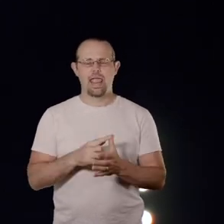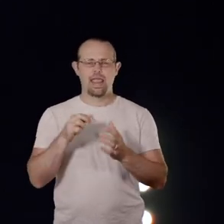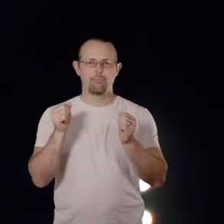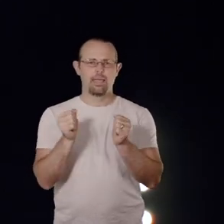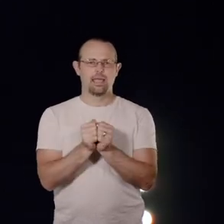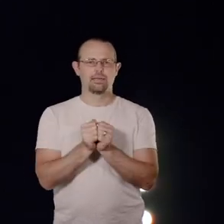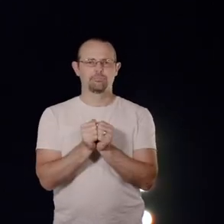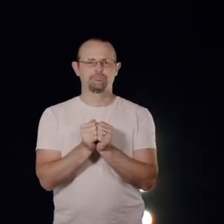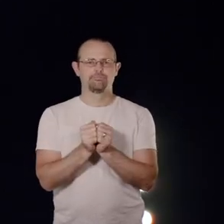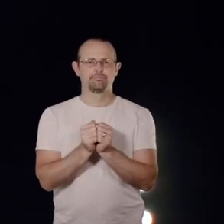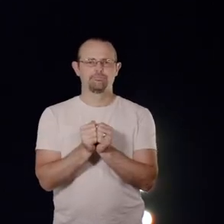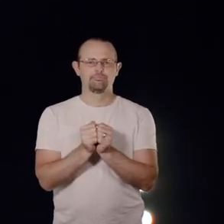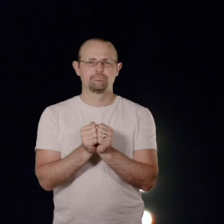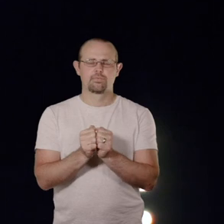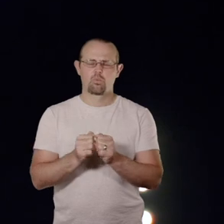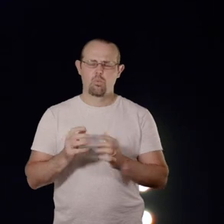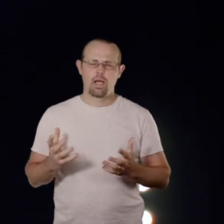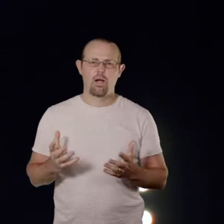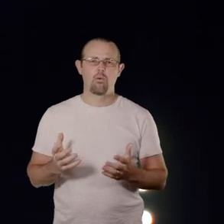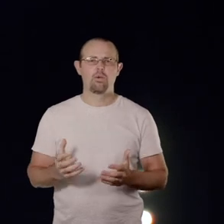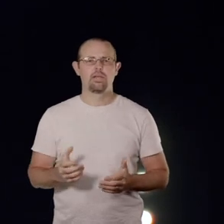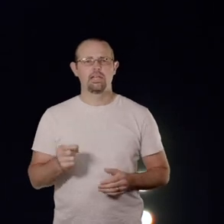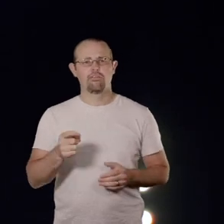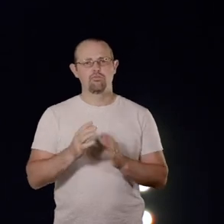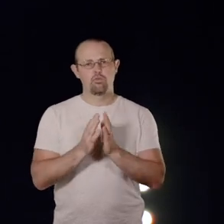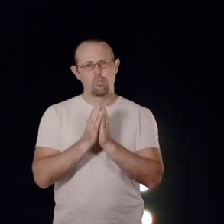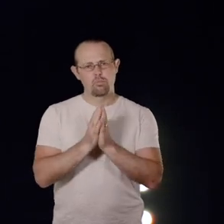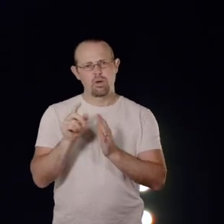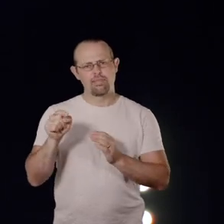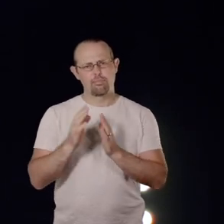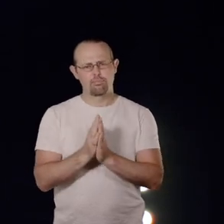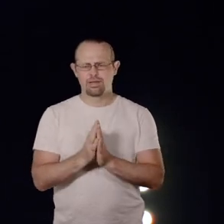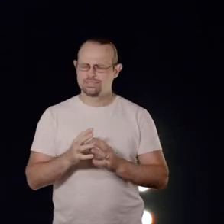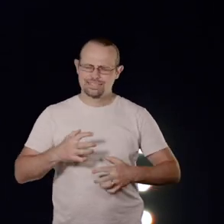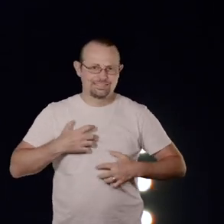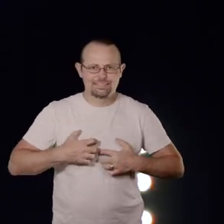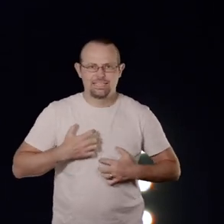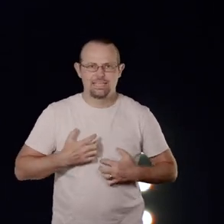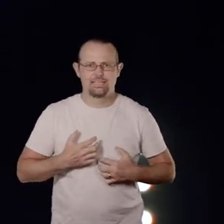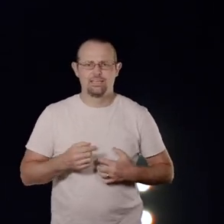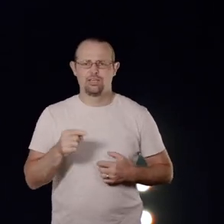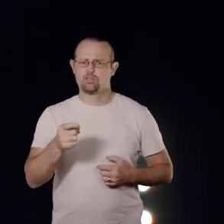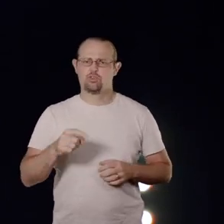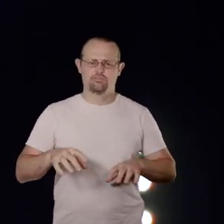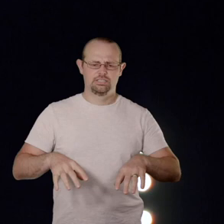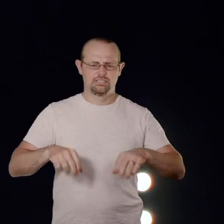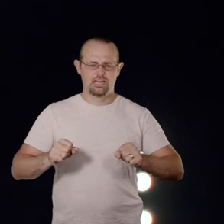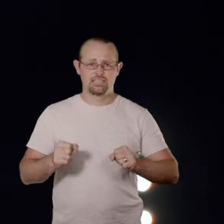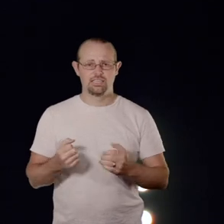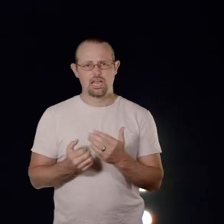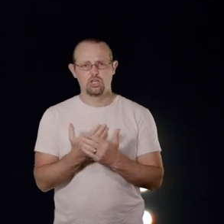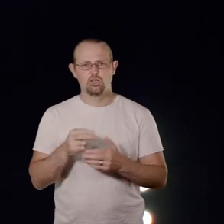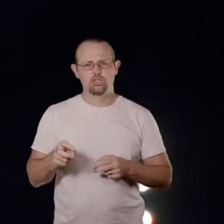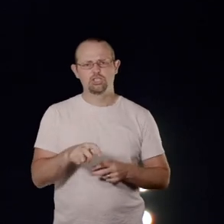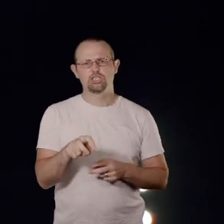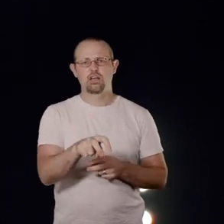Amen. Wow, if you just prayed that prayer, this is so exciting, because you've just begun a new journey. You've